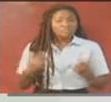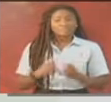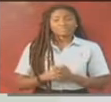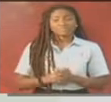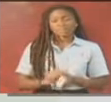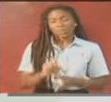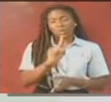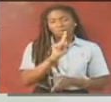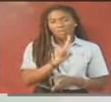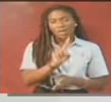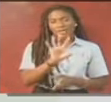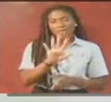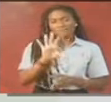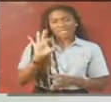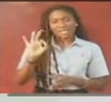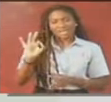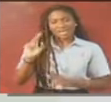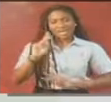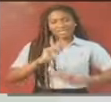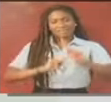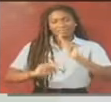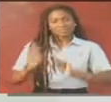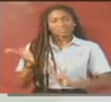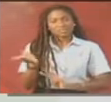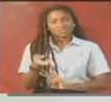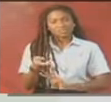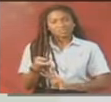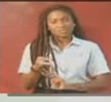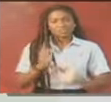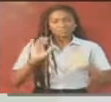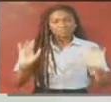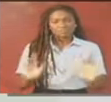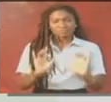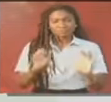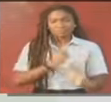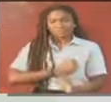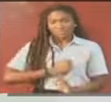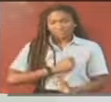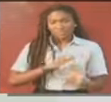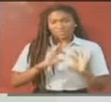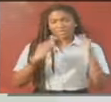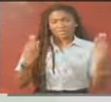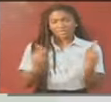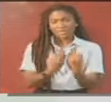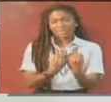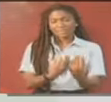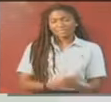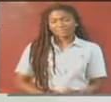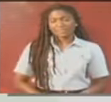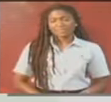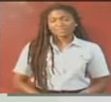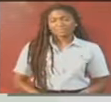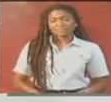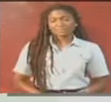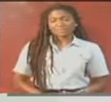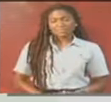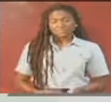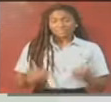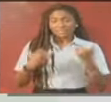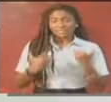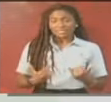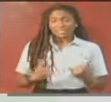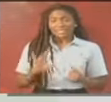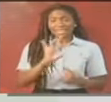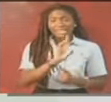at 159 deaths, and we extend our condolences to the members of those bereaved families. We have